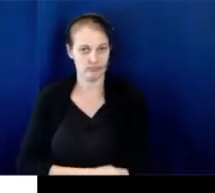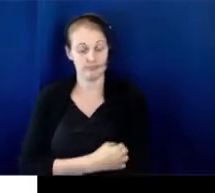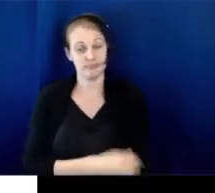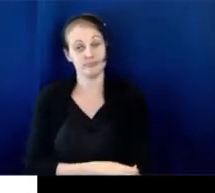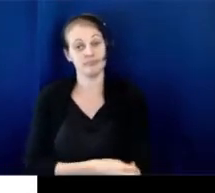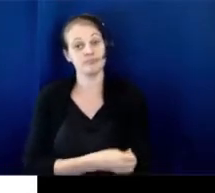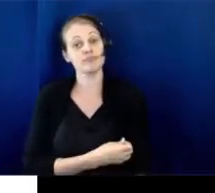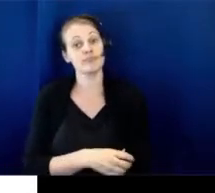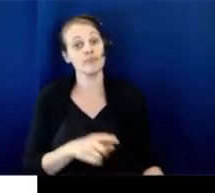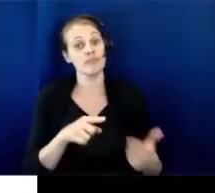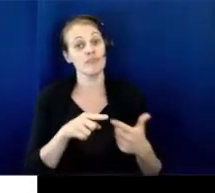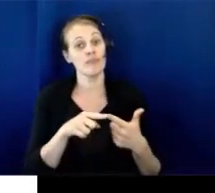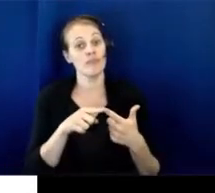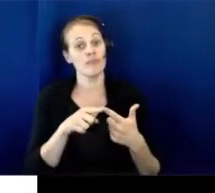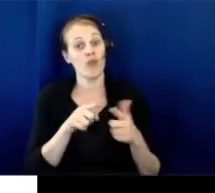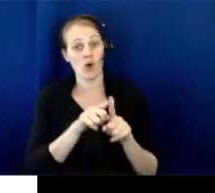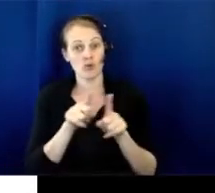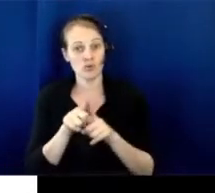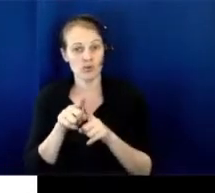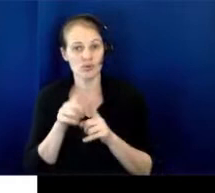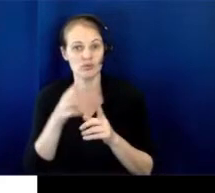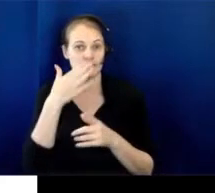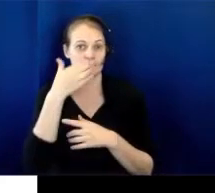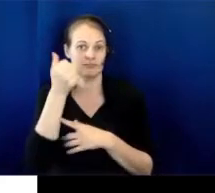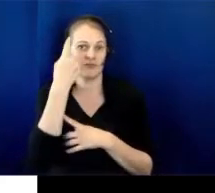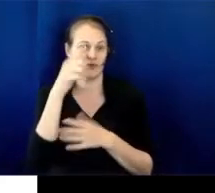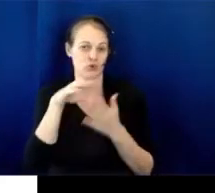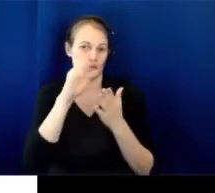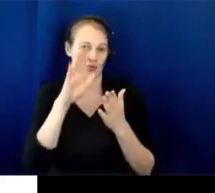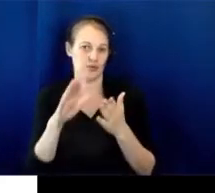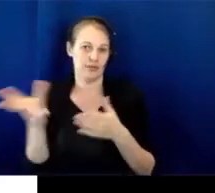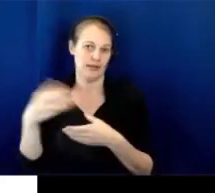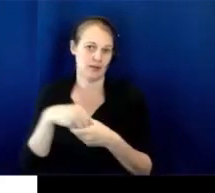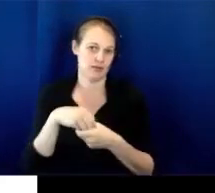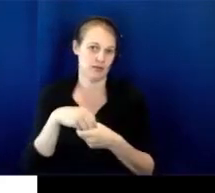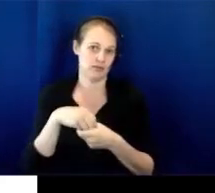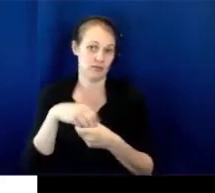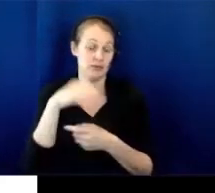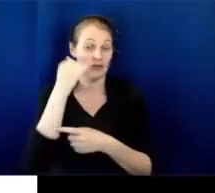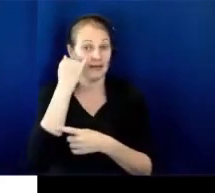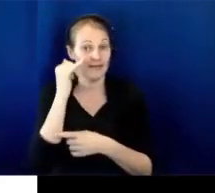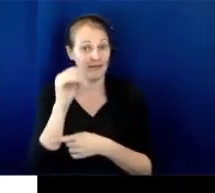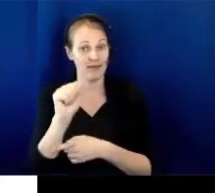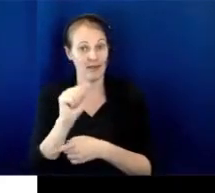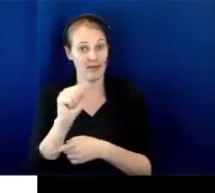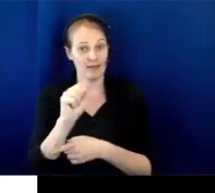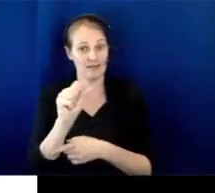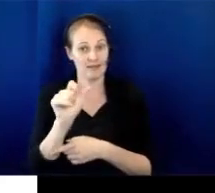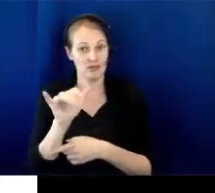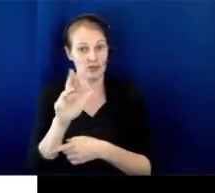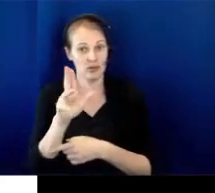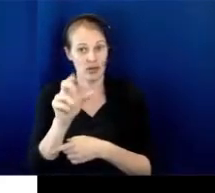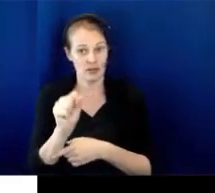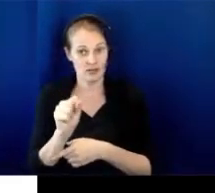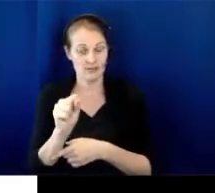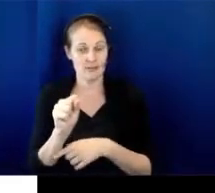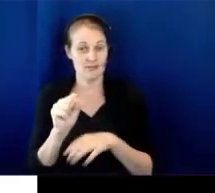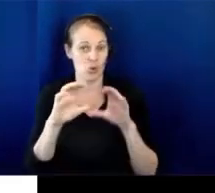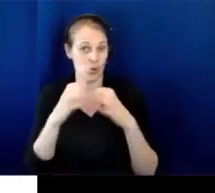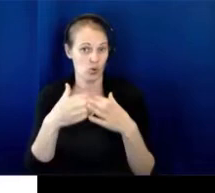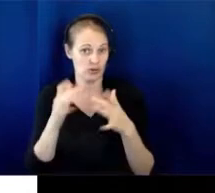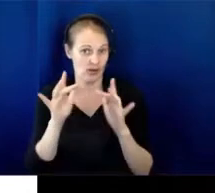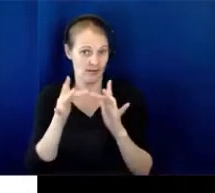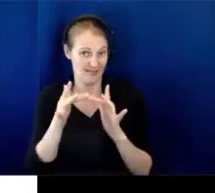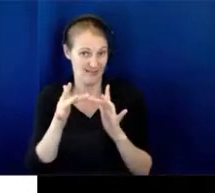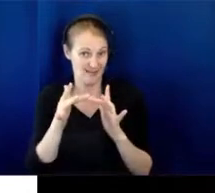It's also better for student engagement. If you're teaching an asynchronous webinar, or sorry, an asynchronous course that's online, a lot